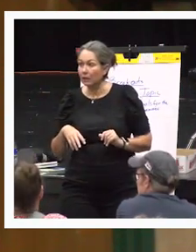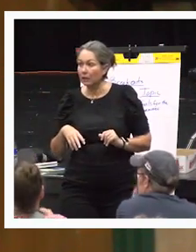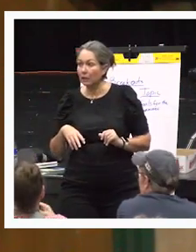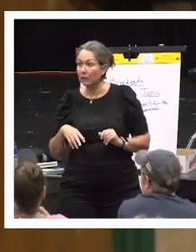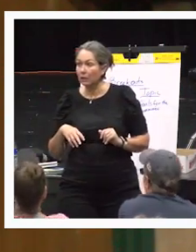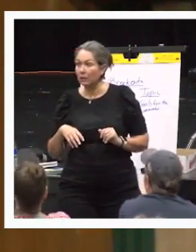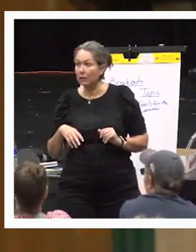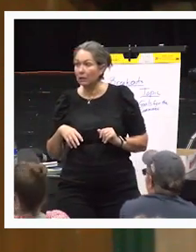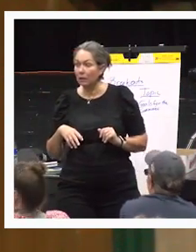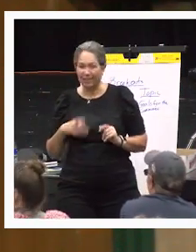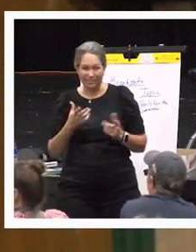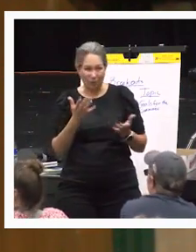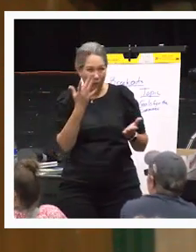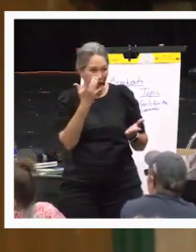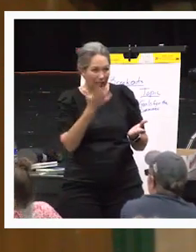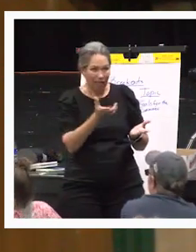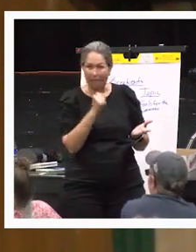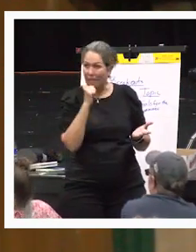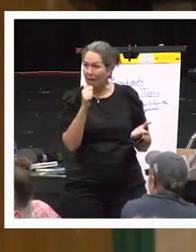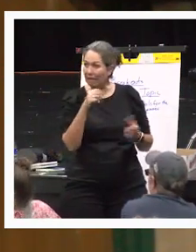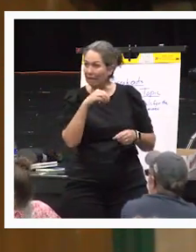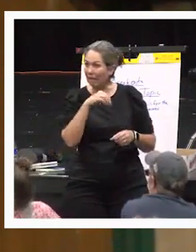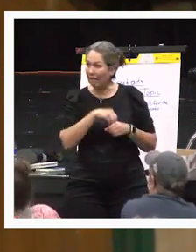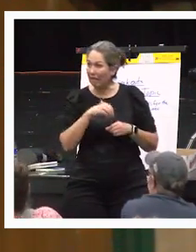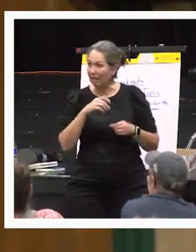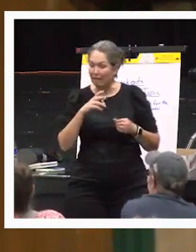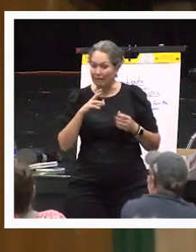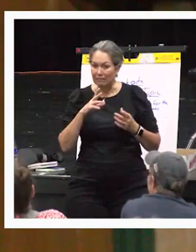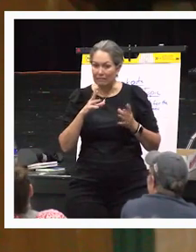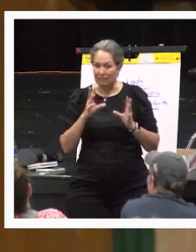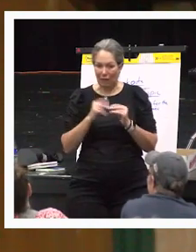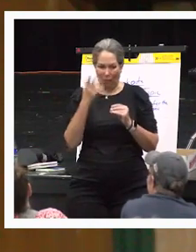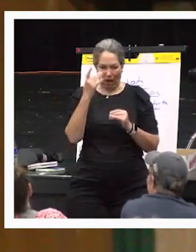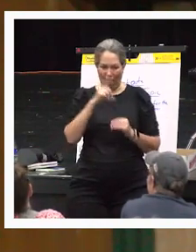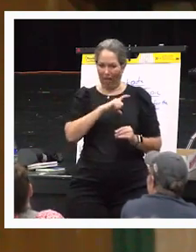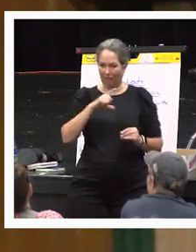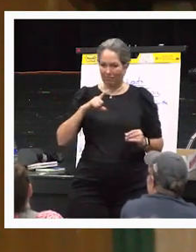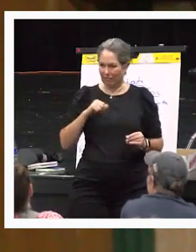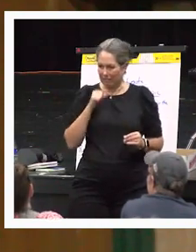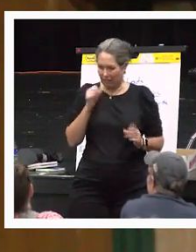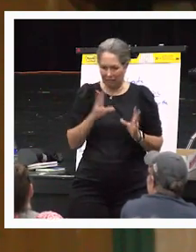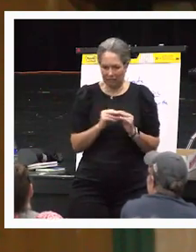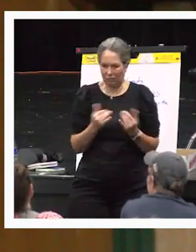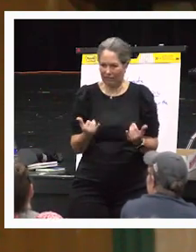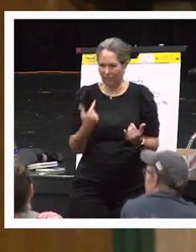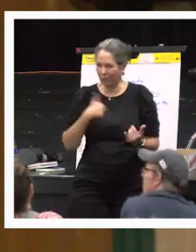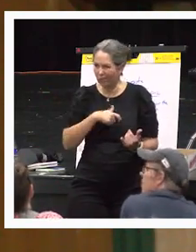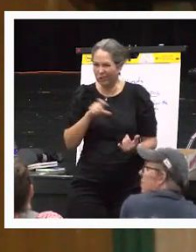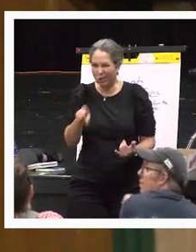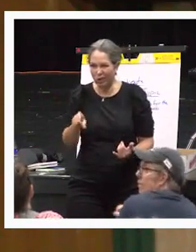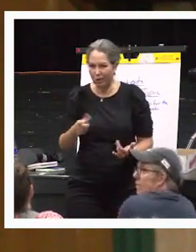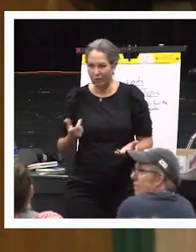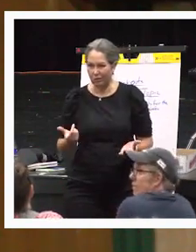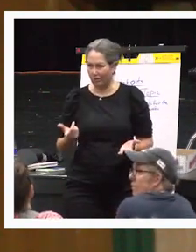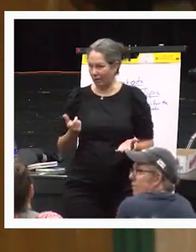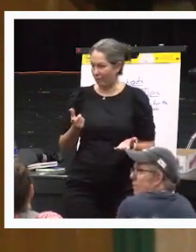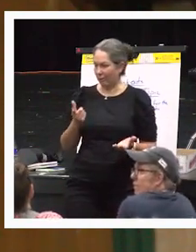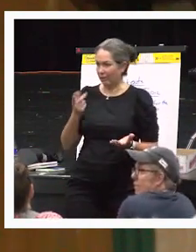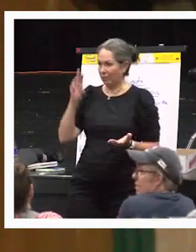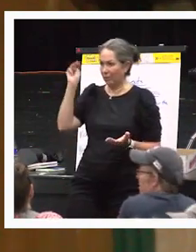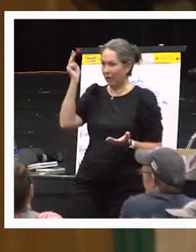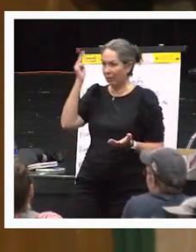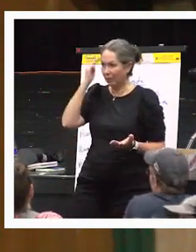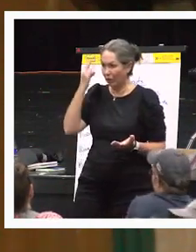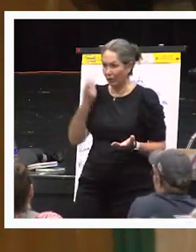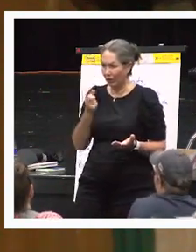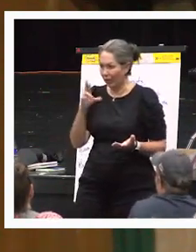aren't you in session right now? Like, why aren't you writing checks? I think we should be, right? It's Montpelier Alive.